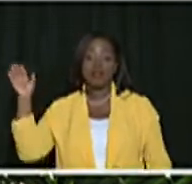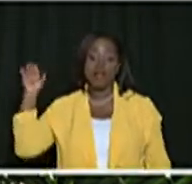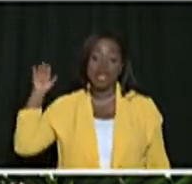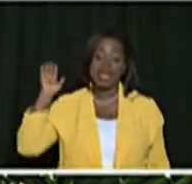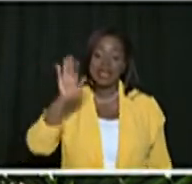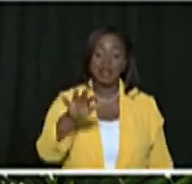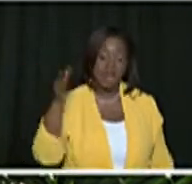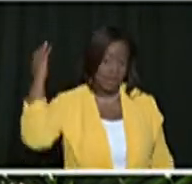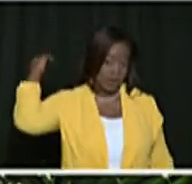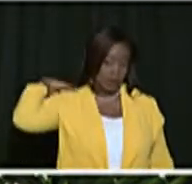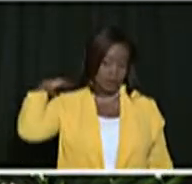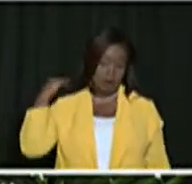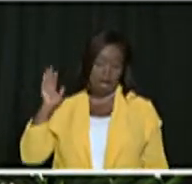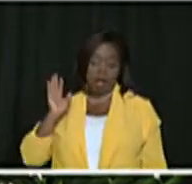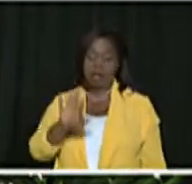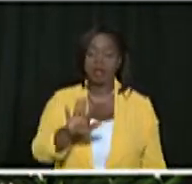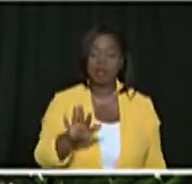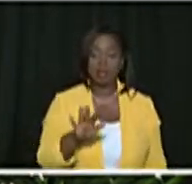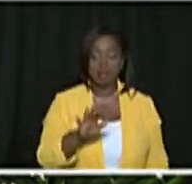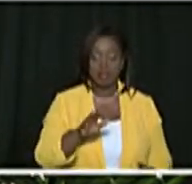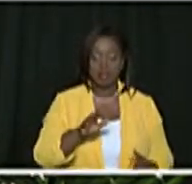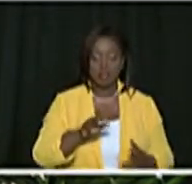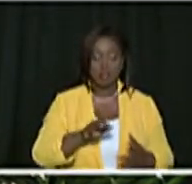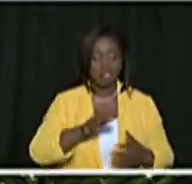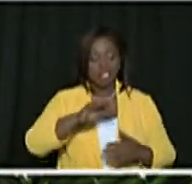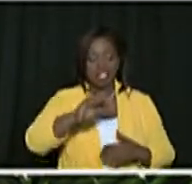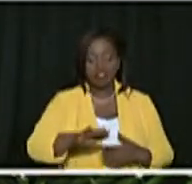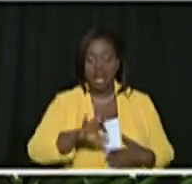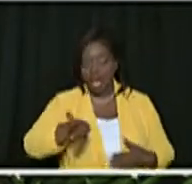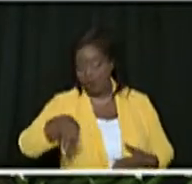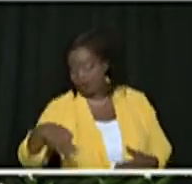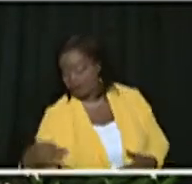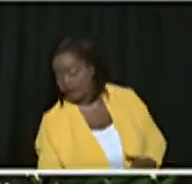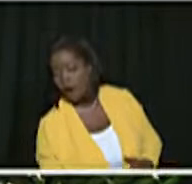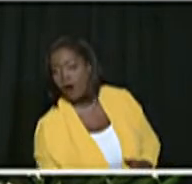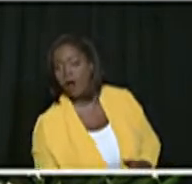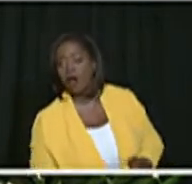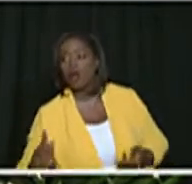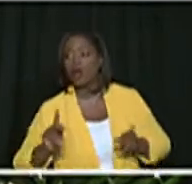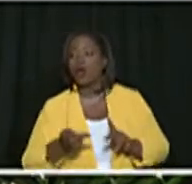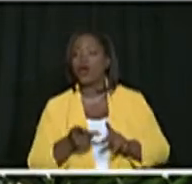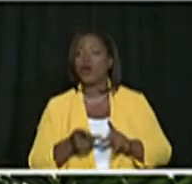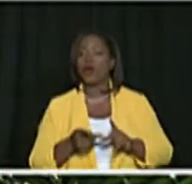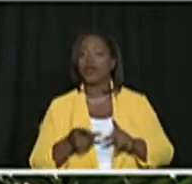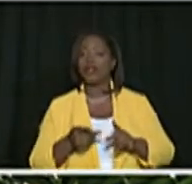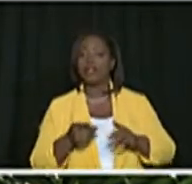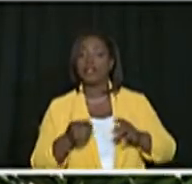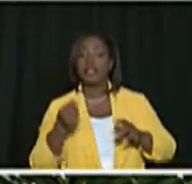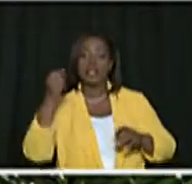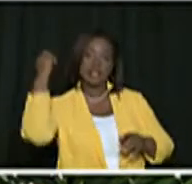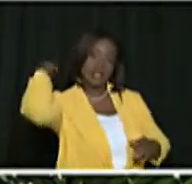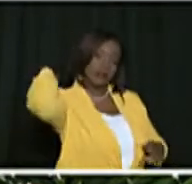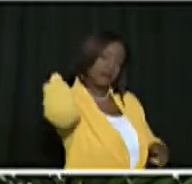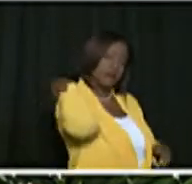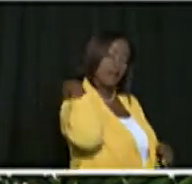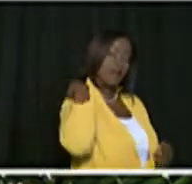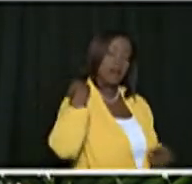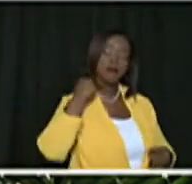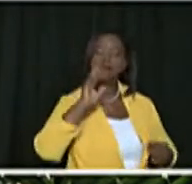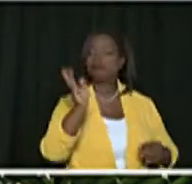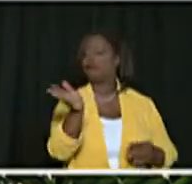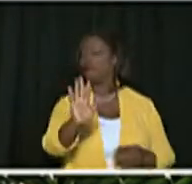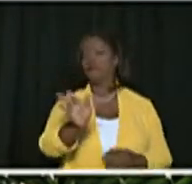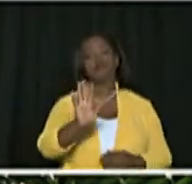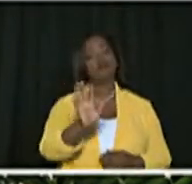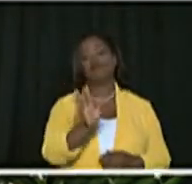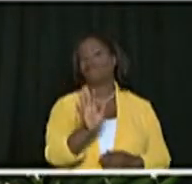child, this dislocates the spine, there's some other injury and everything else and stuff. So at some point, there's going to be some extreme, no matter what